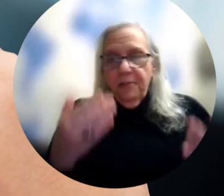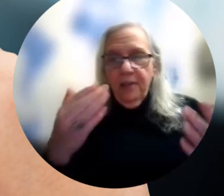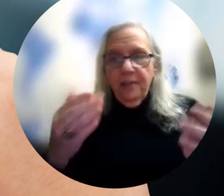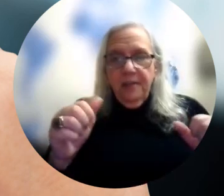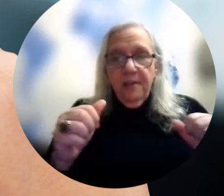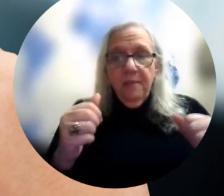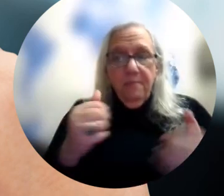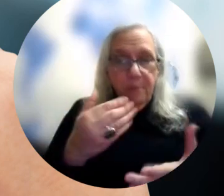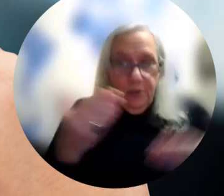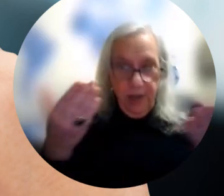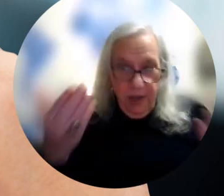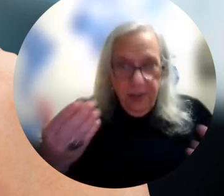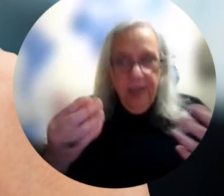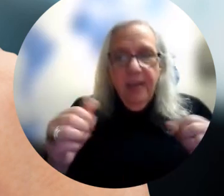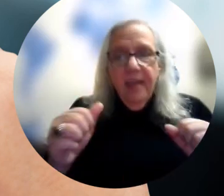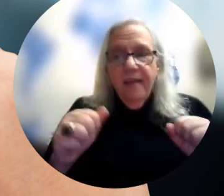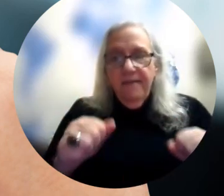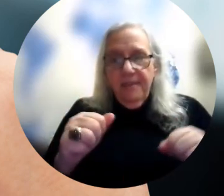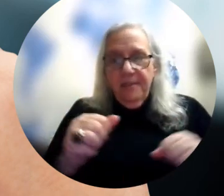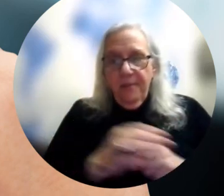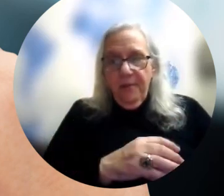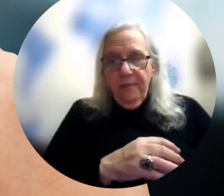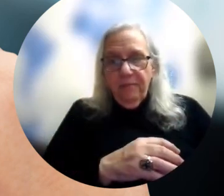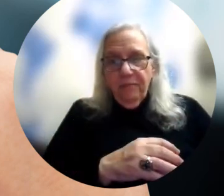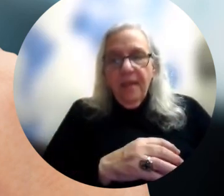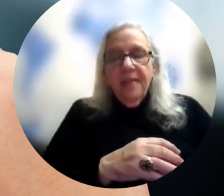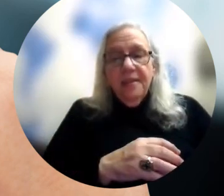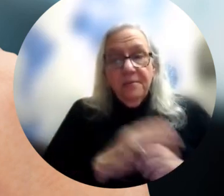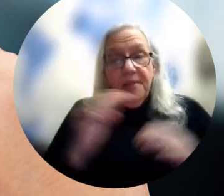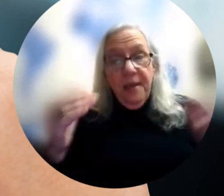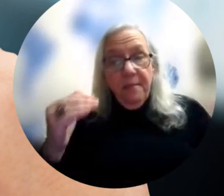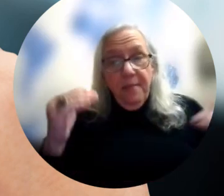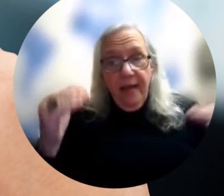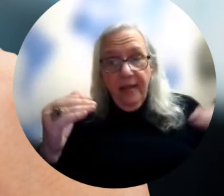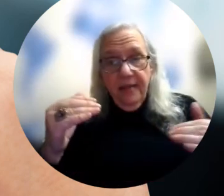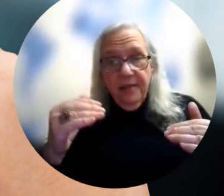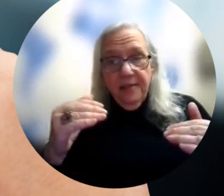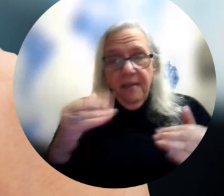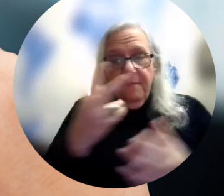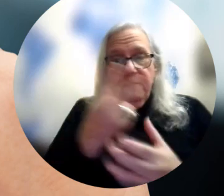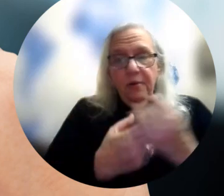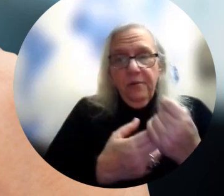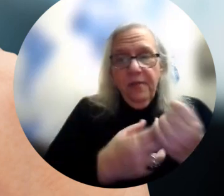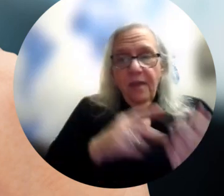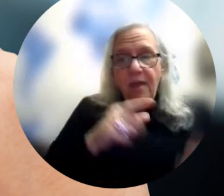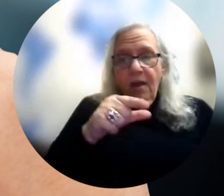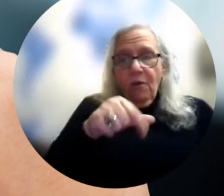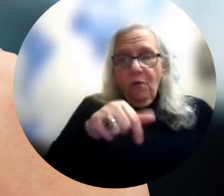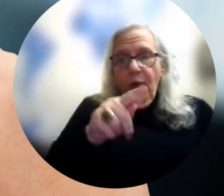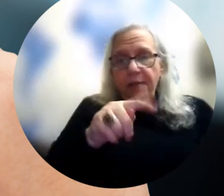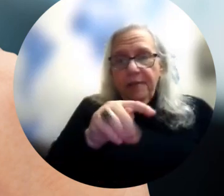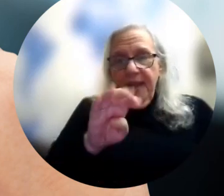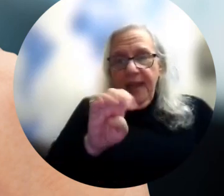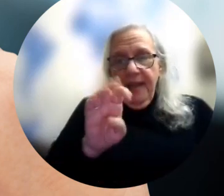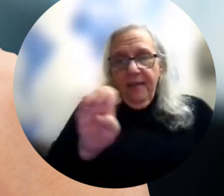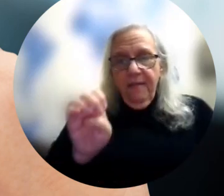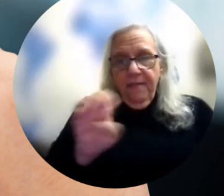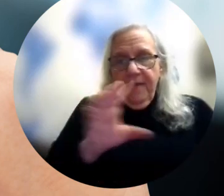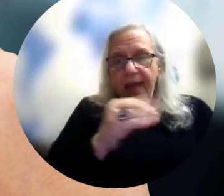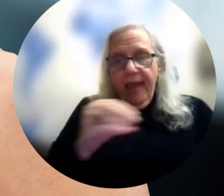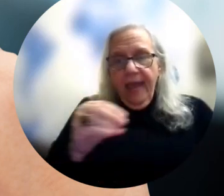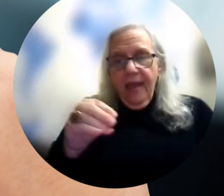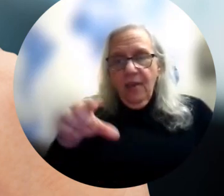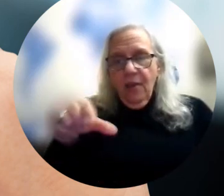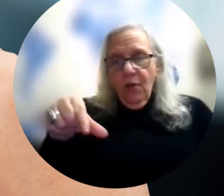this projection feasible. This will take a balance of both